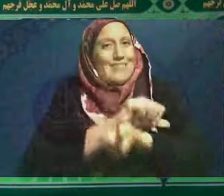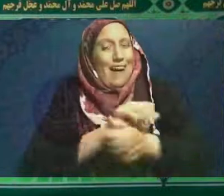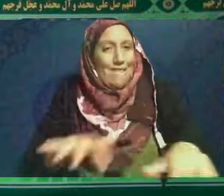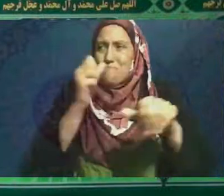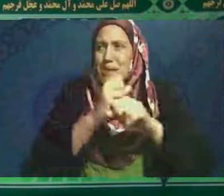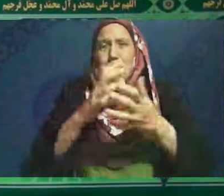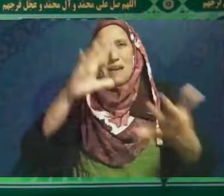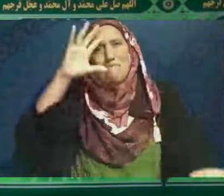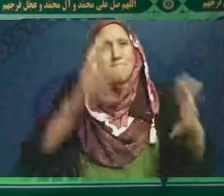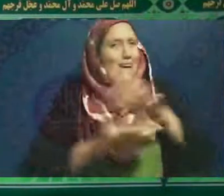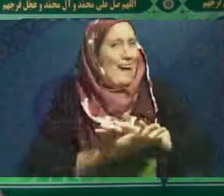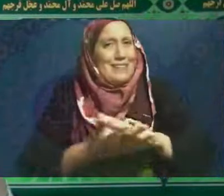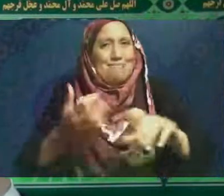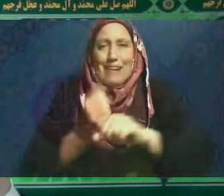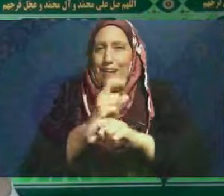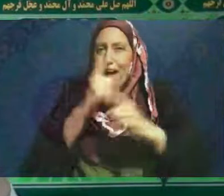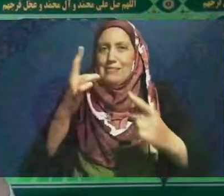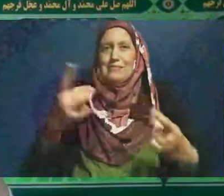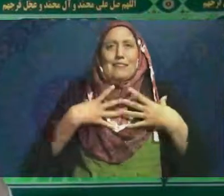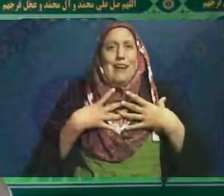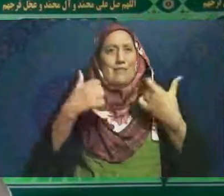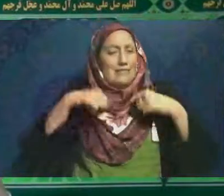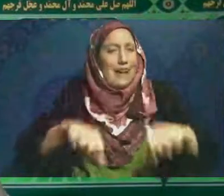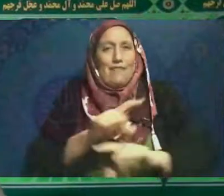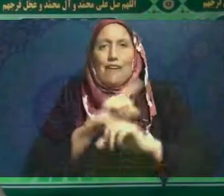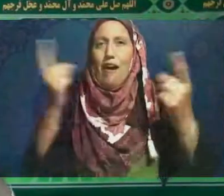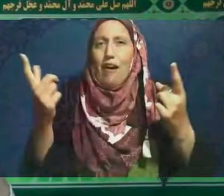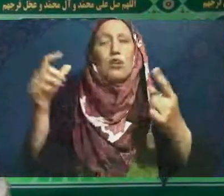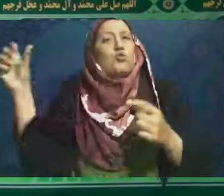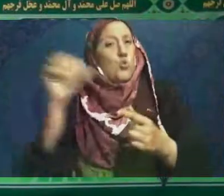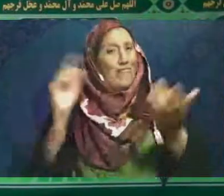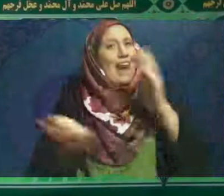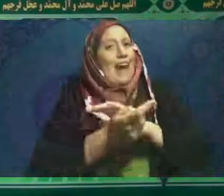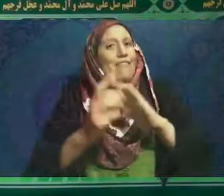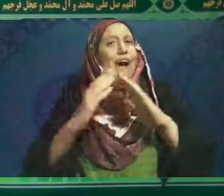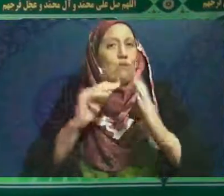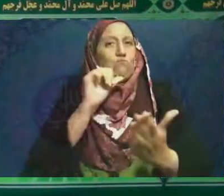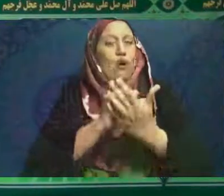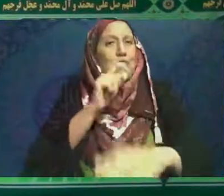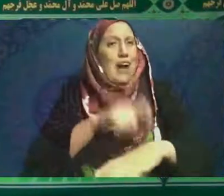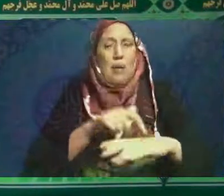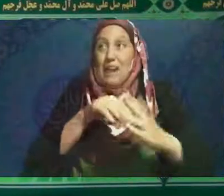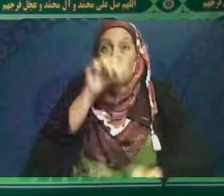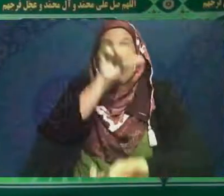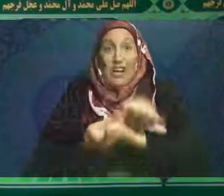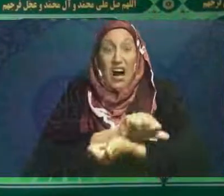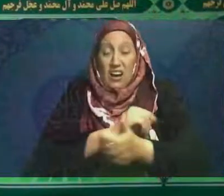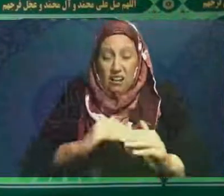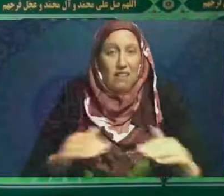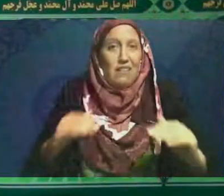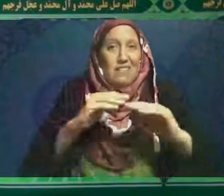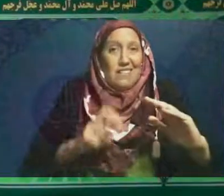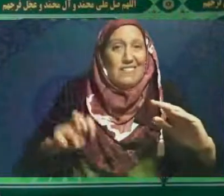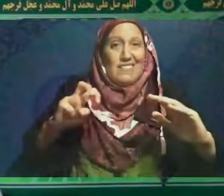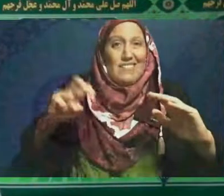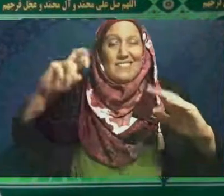leave the house at the right time. Now he is in the top of the roof of his house. This person, what he is doing or is